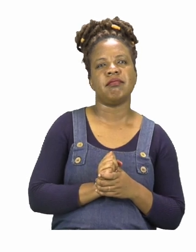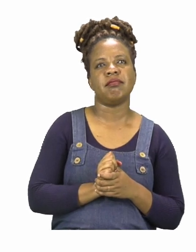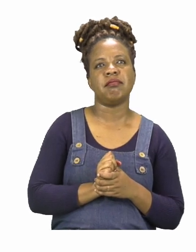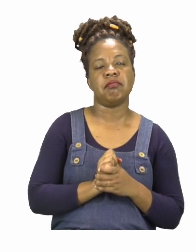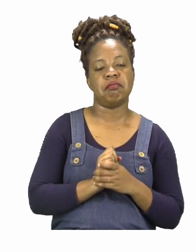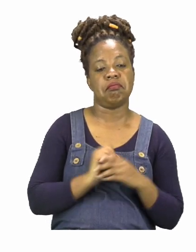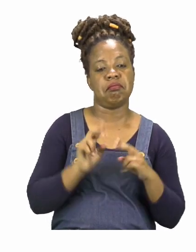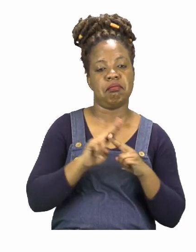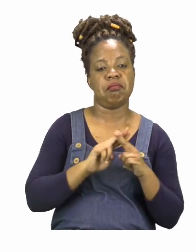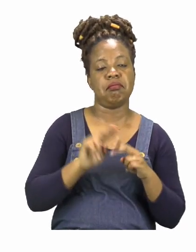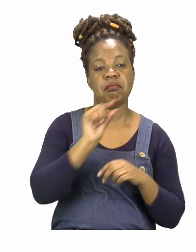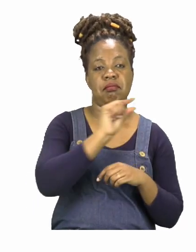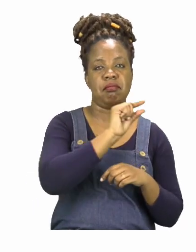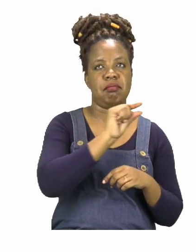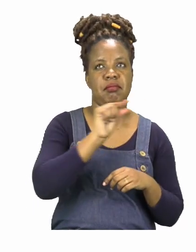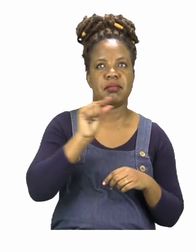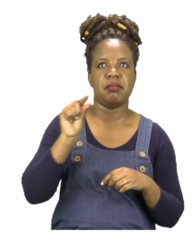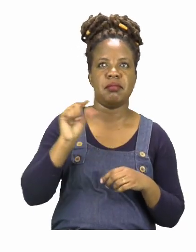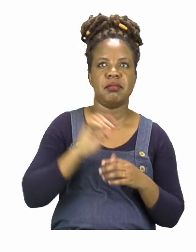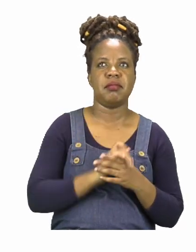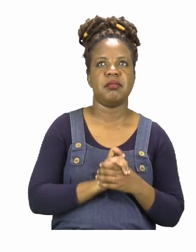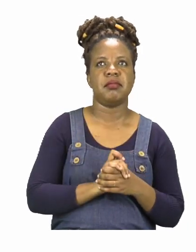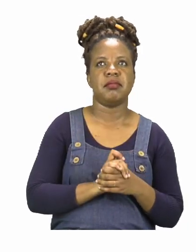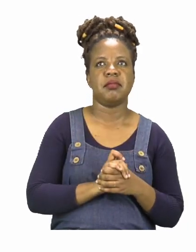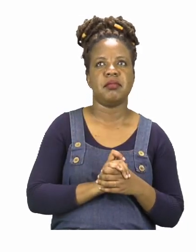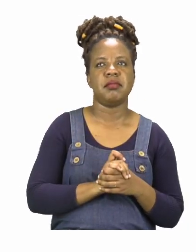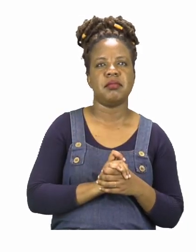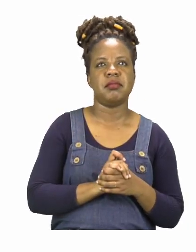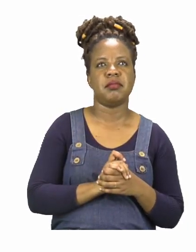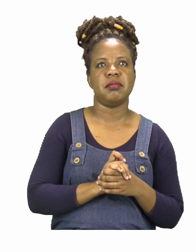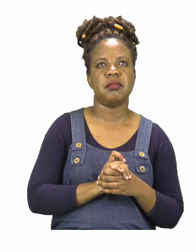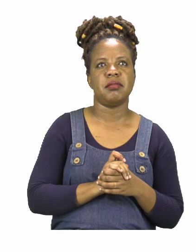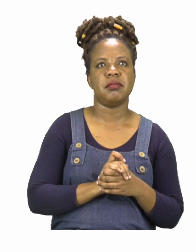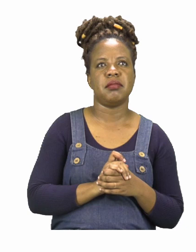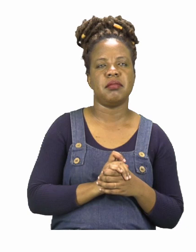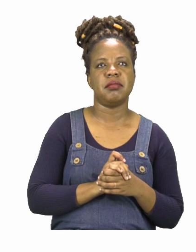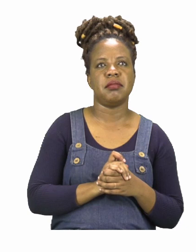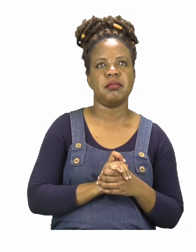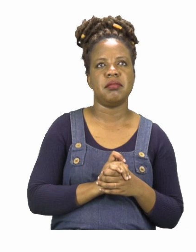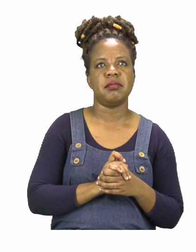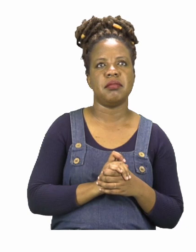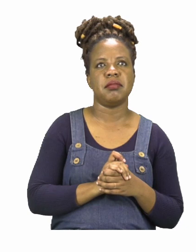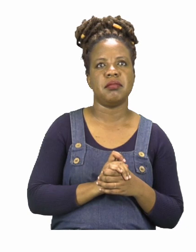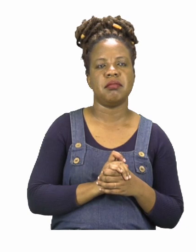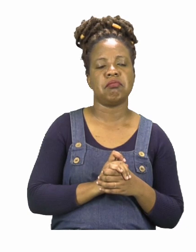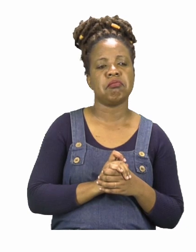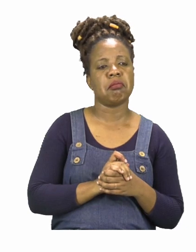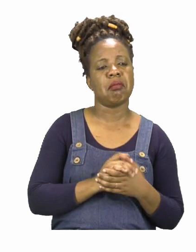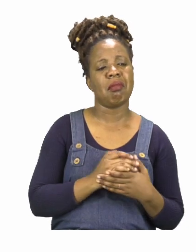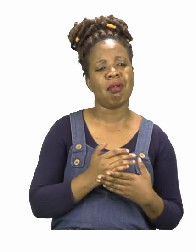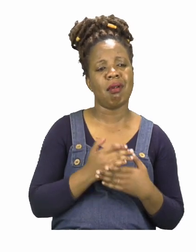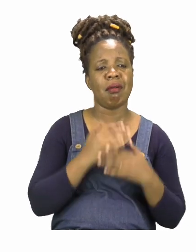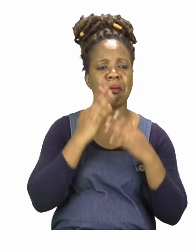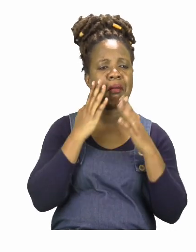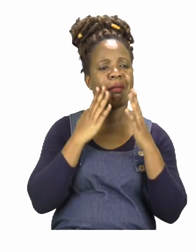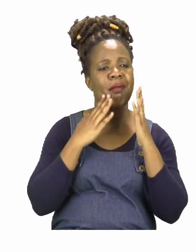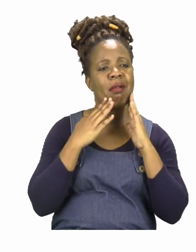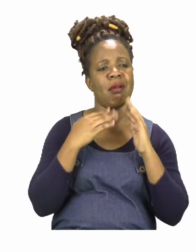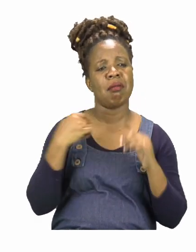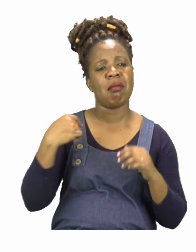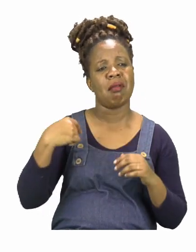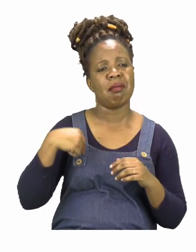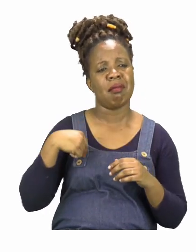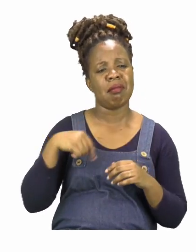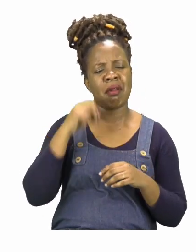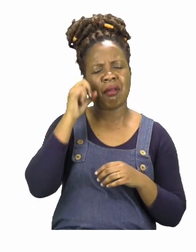We can make a sentence with the word sneezing by saying, the poor boy was sneezing all the